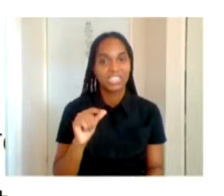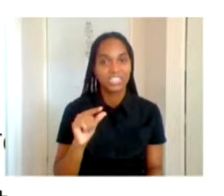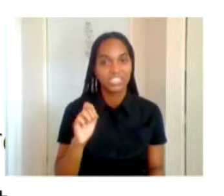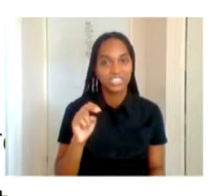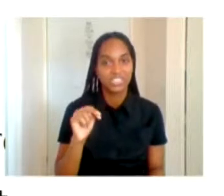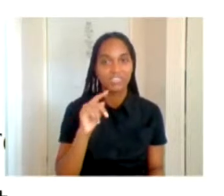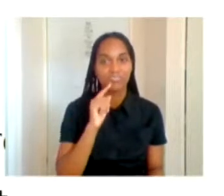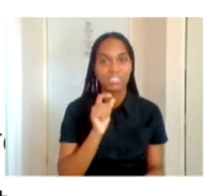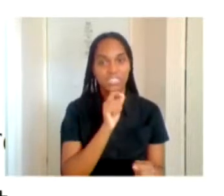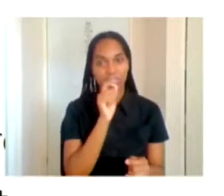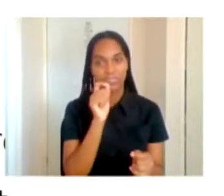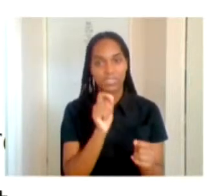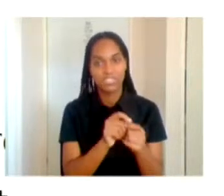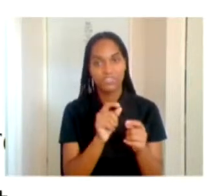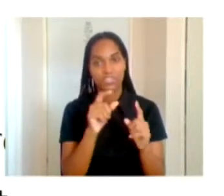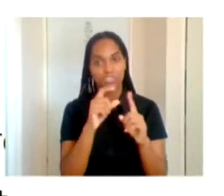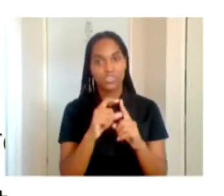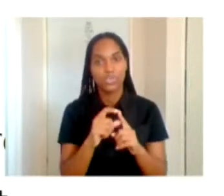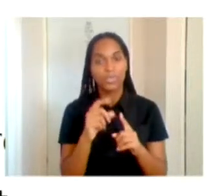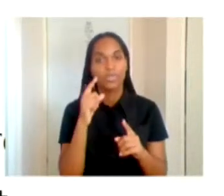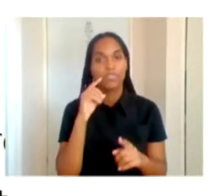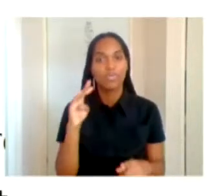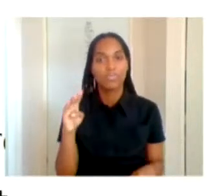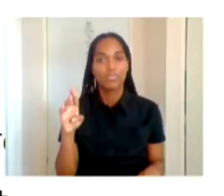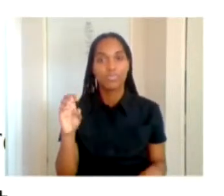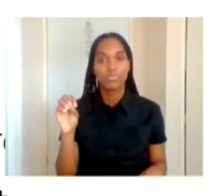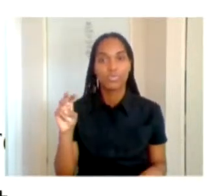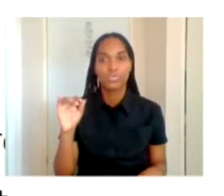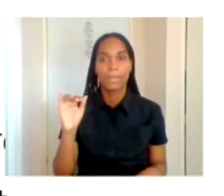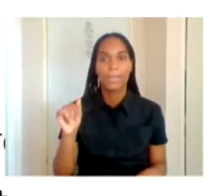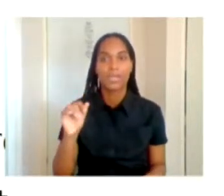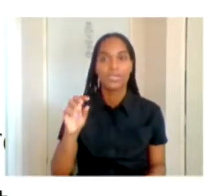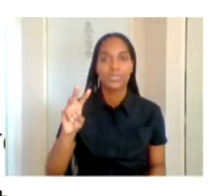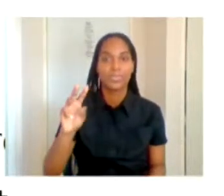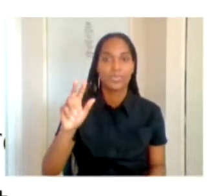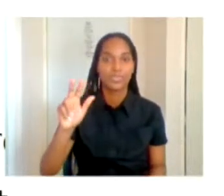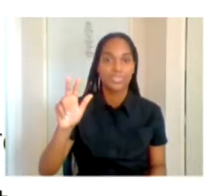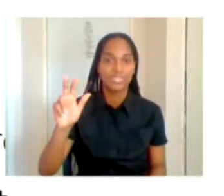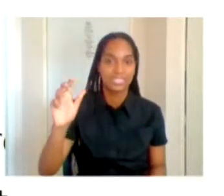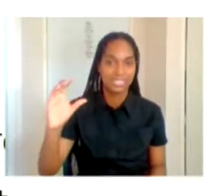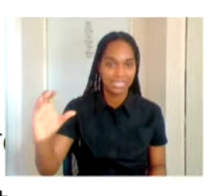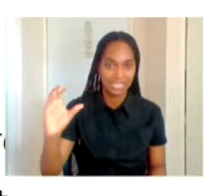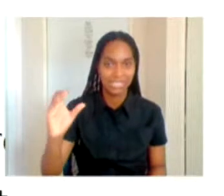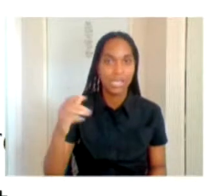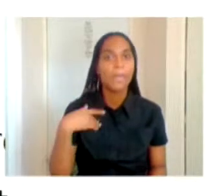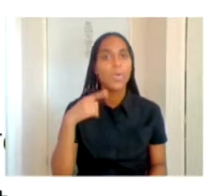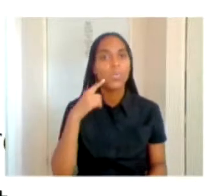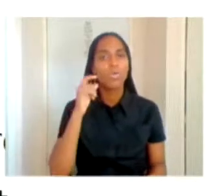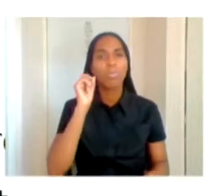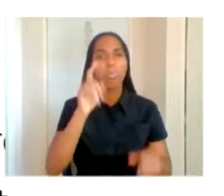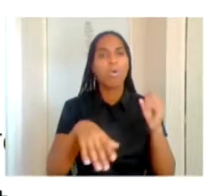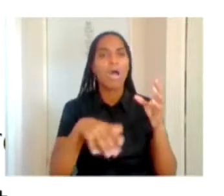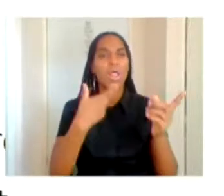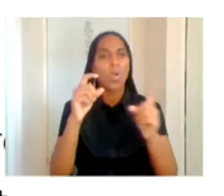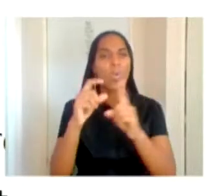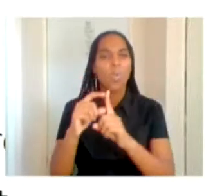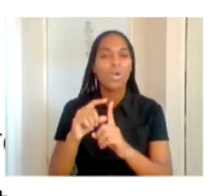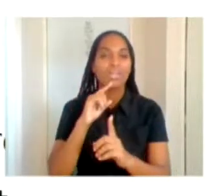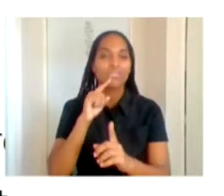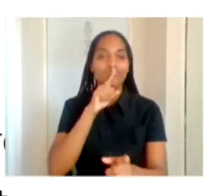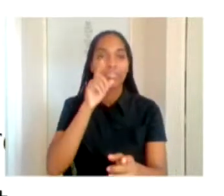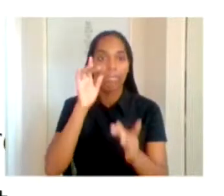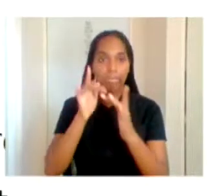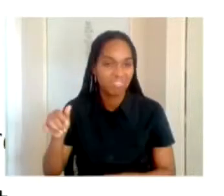that's used to talk about a browser by W3C. And I'm going to throw out a lot of terms that are really internet specific. So